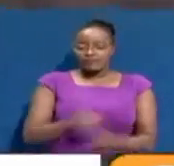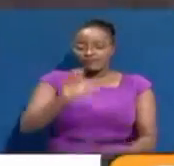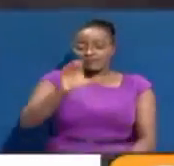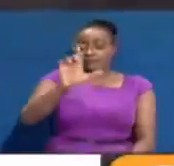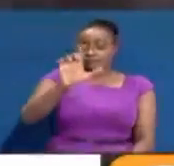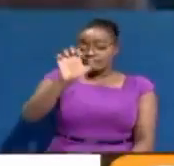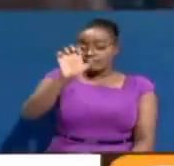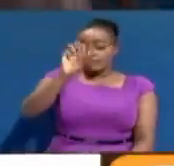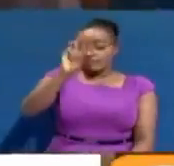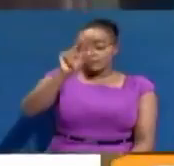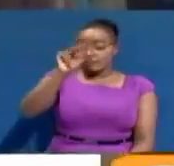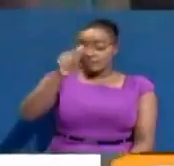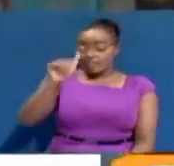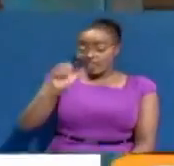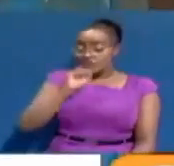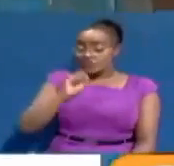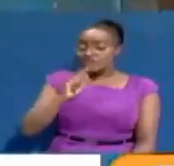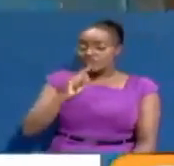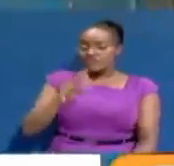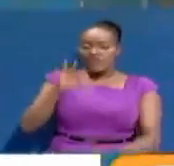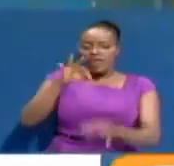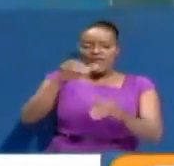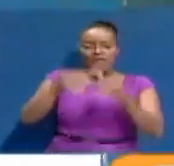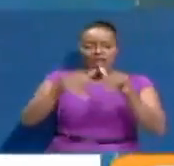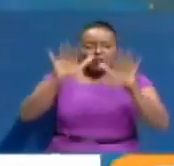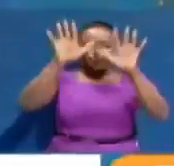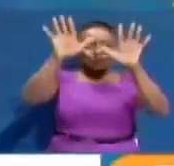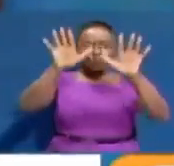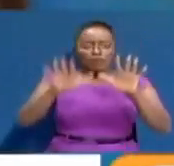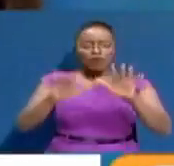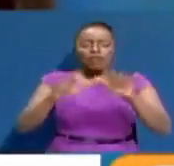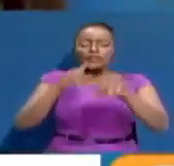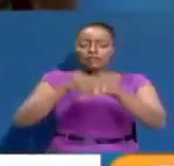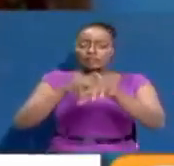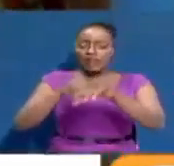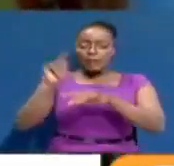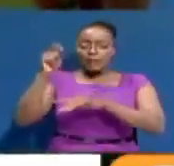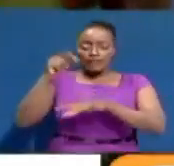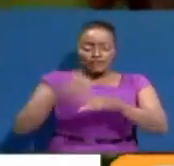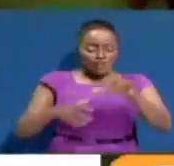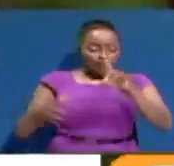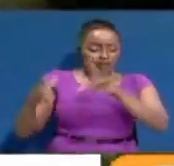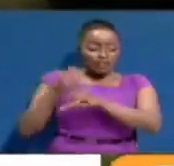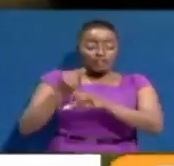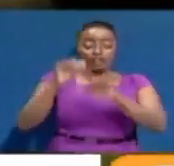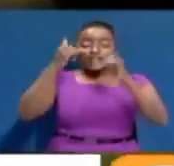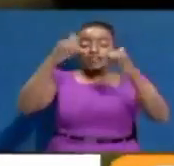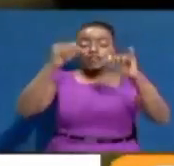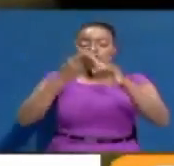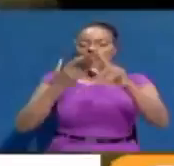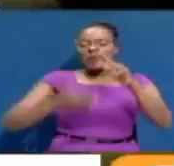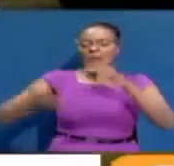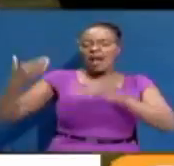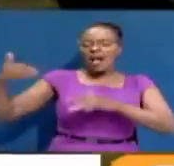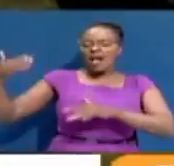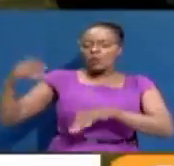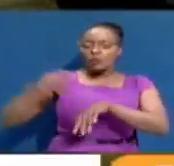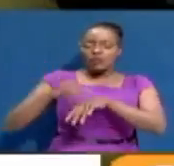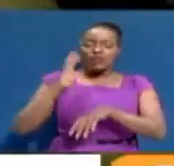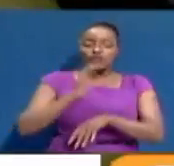Clementina says elections have been important to her since Kenya attained independence. Sawa nikusha kupika zamani ya